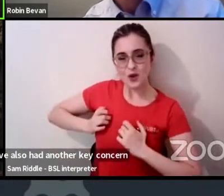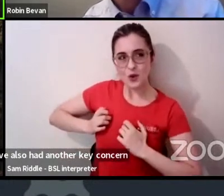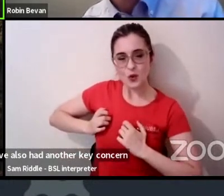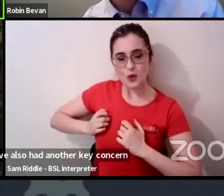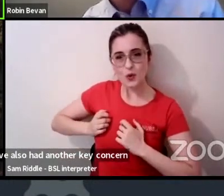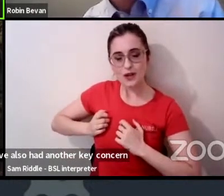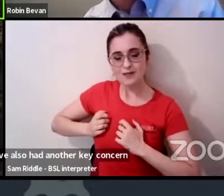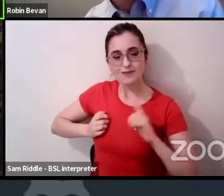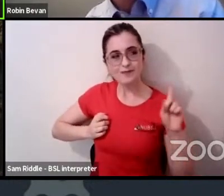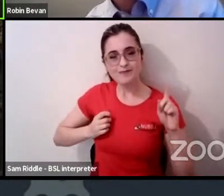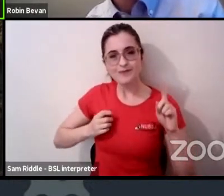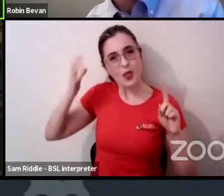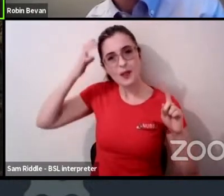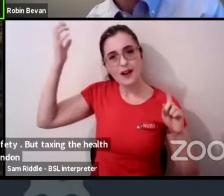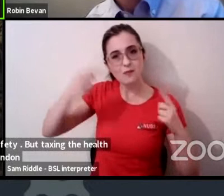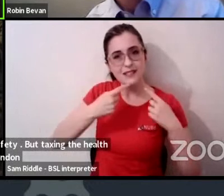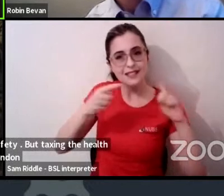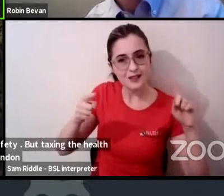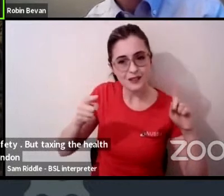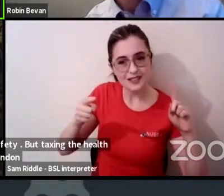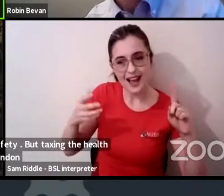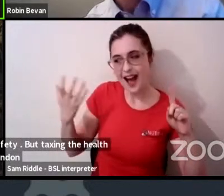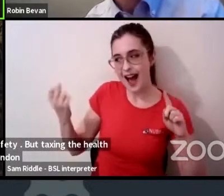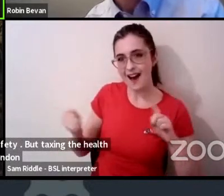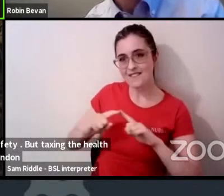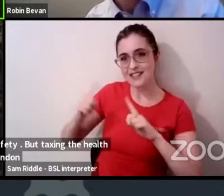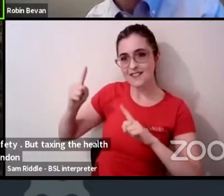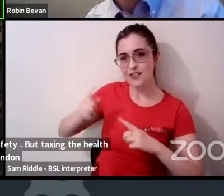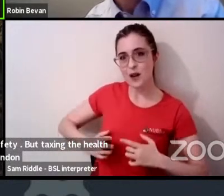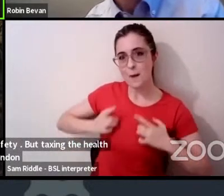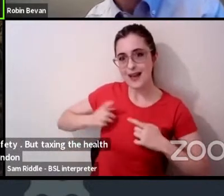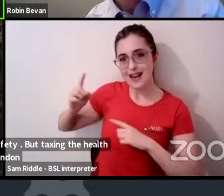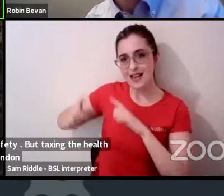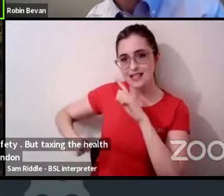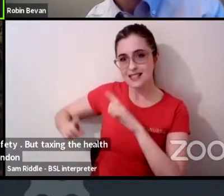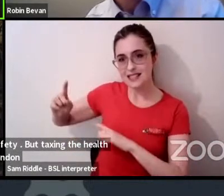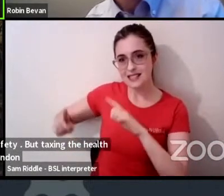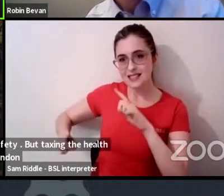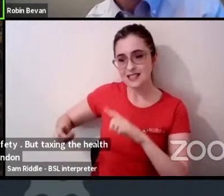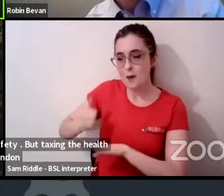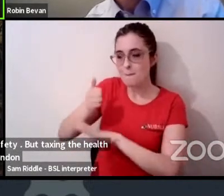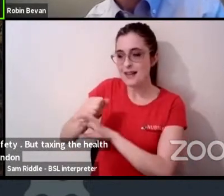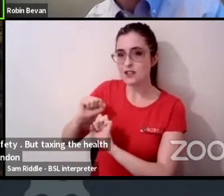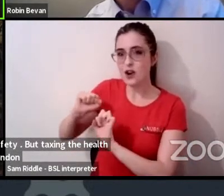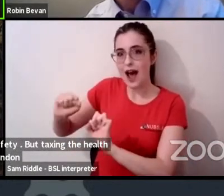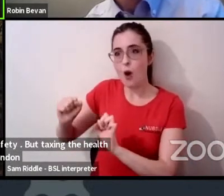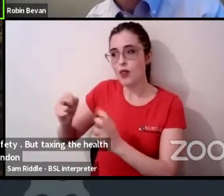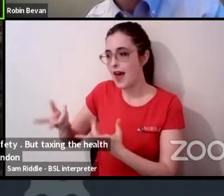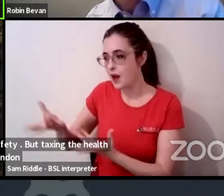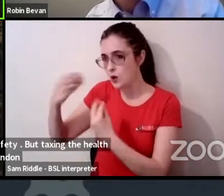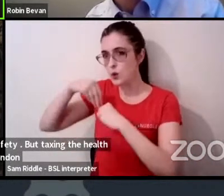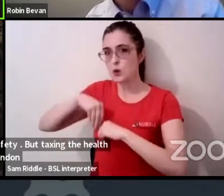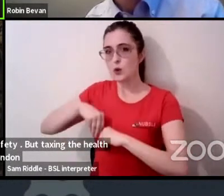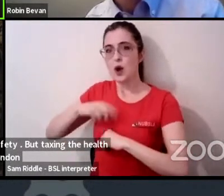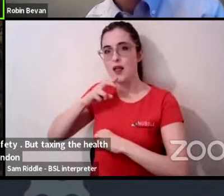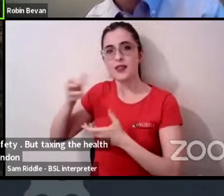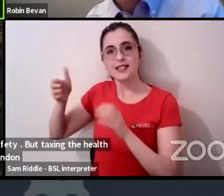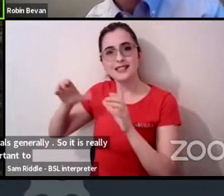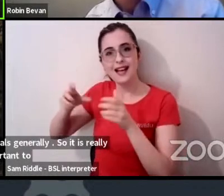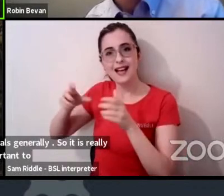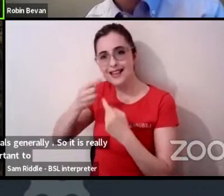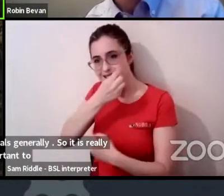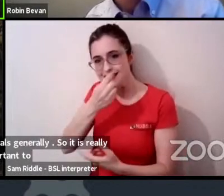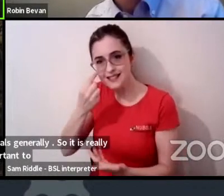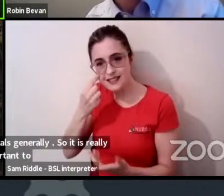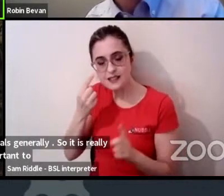announcement, and there are different opinions based on the different readings of the science. And as Kevin said, it's also